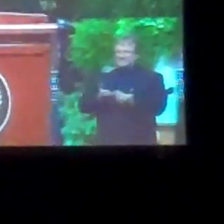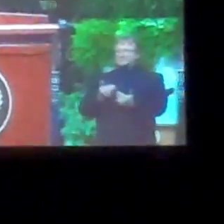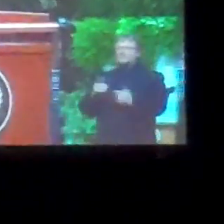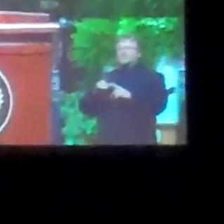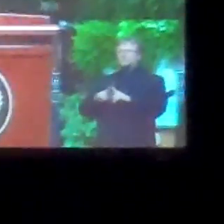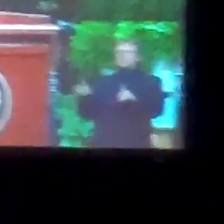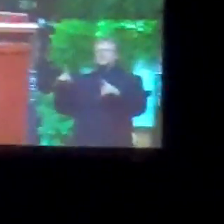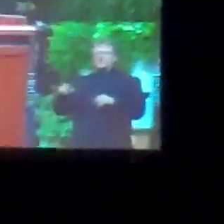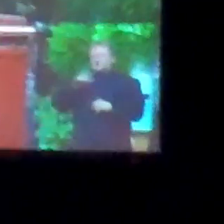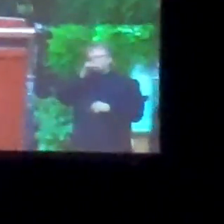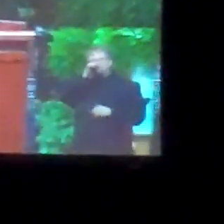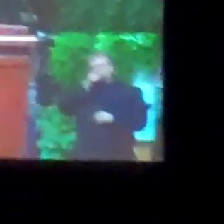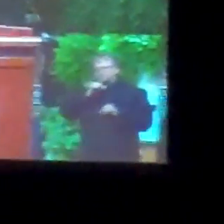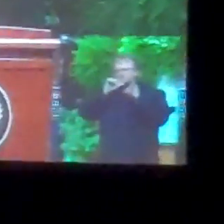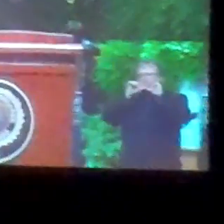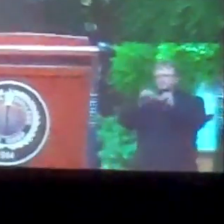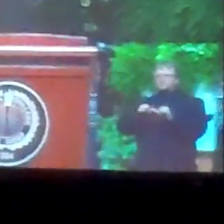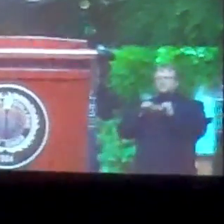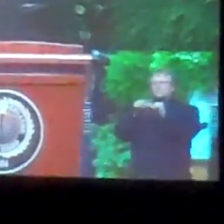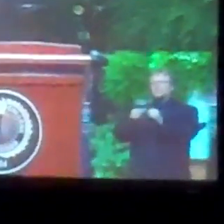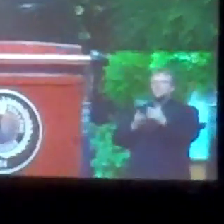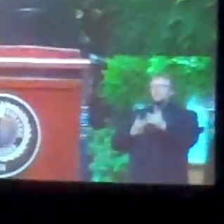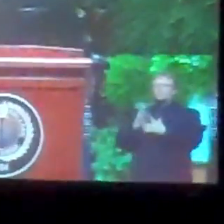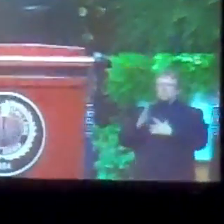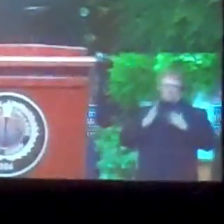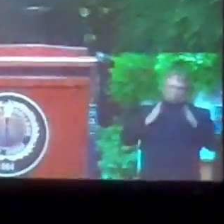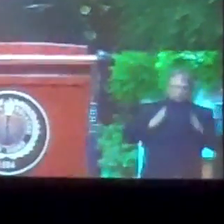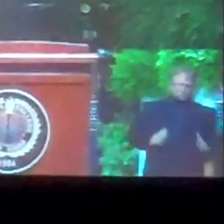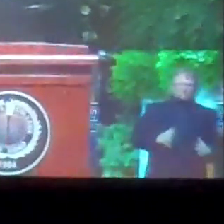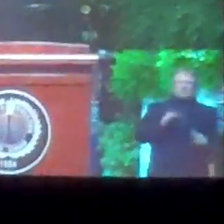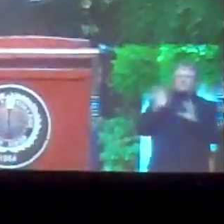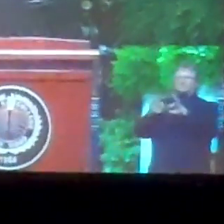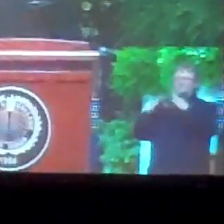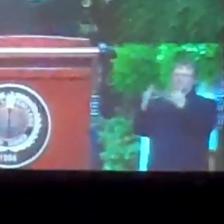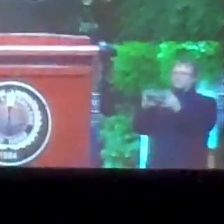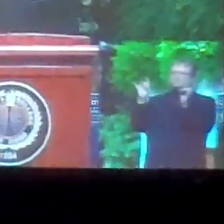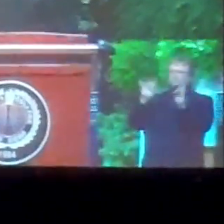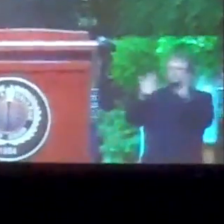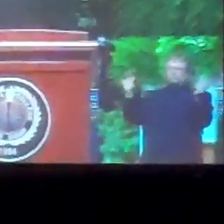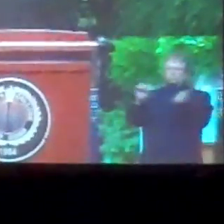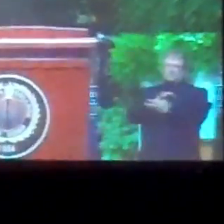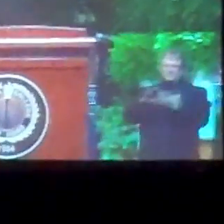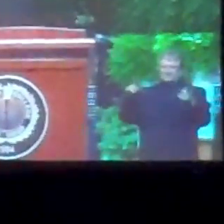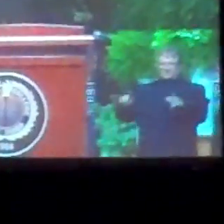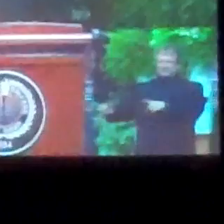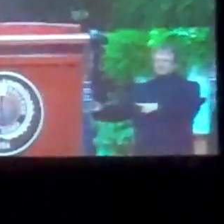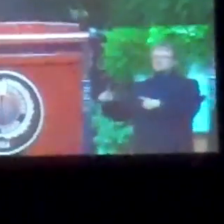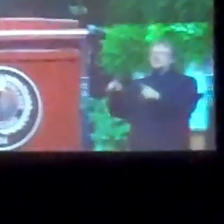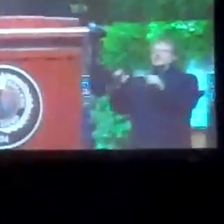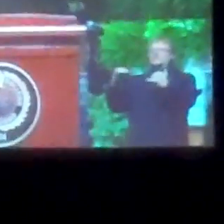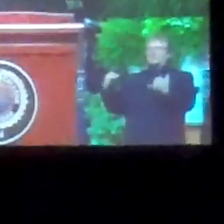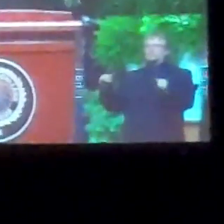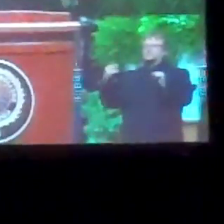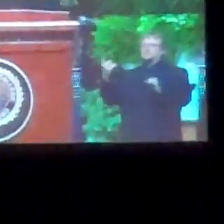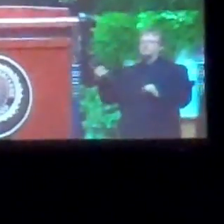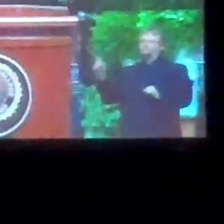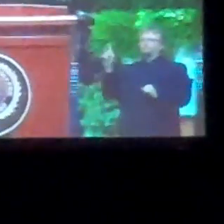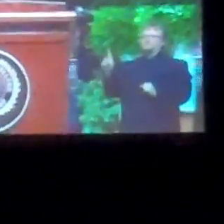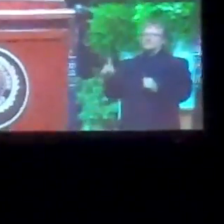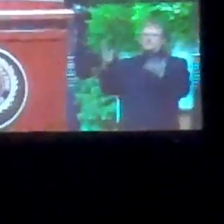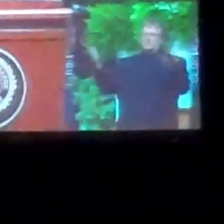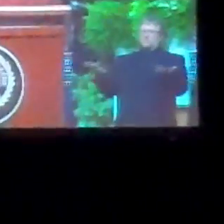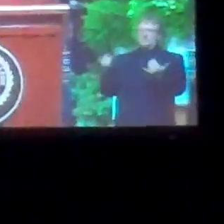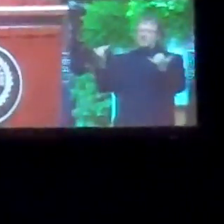she has persevered through personal and family tragedies to stand with you today and